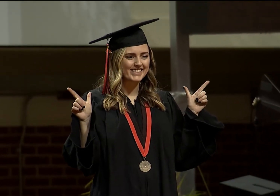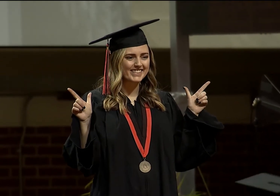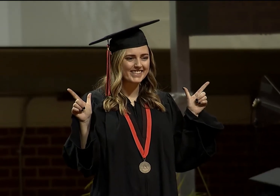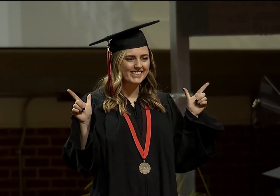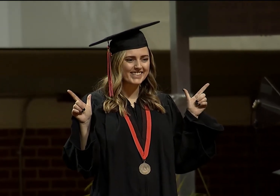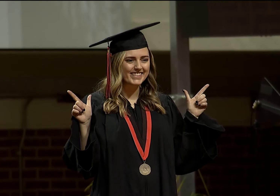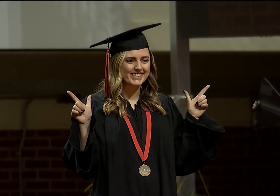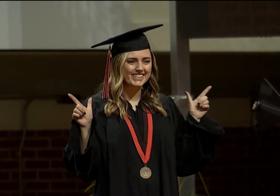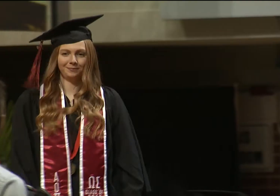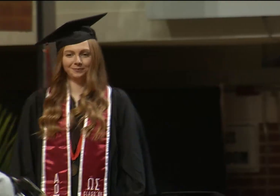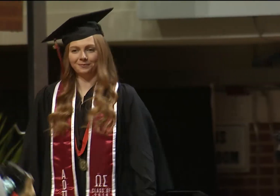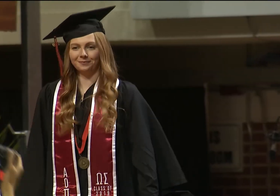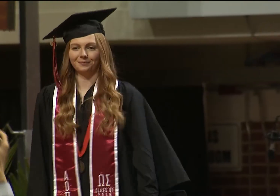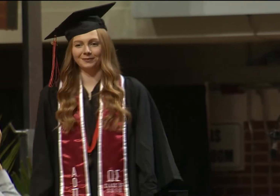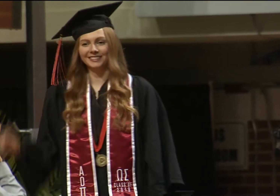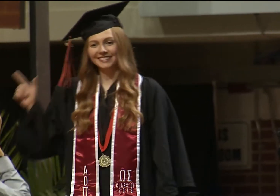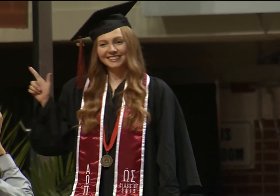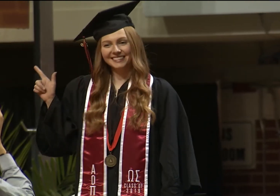Lauren Summers.